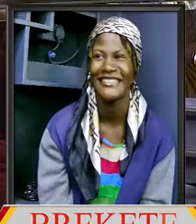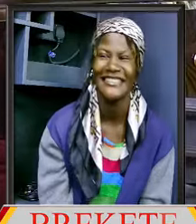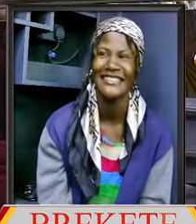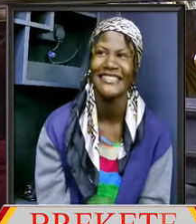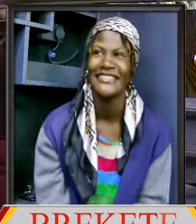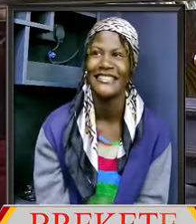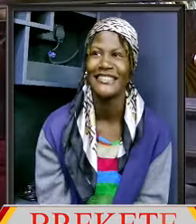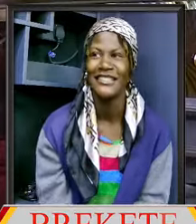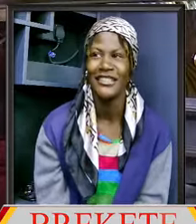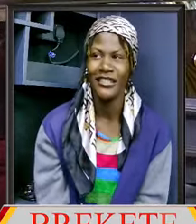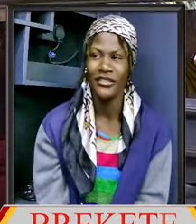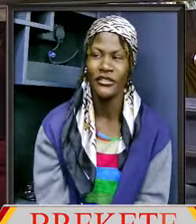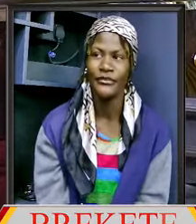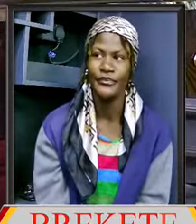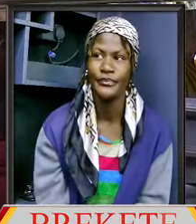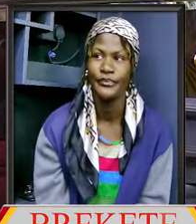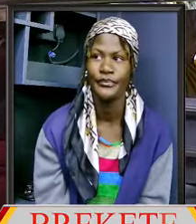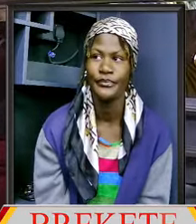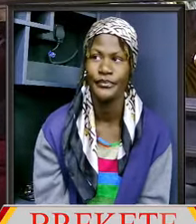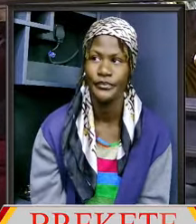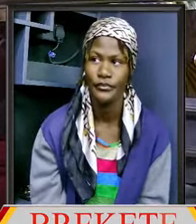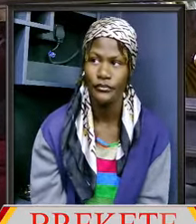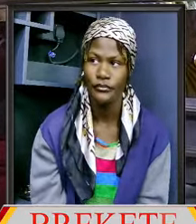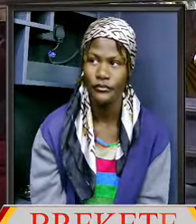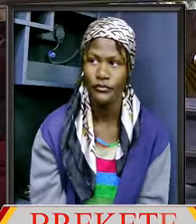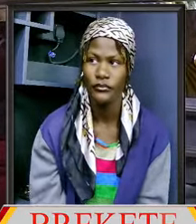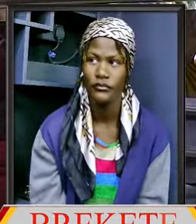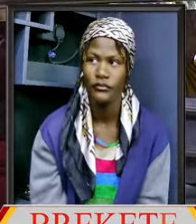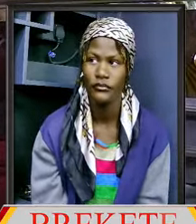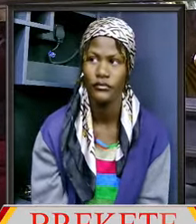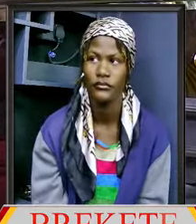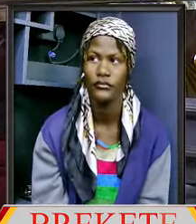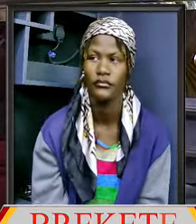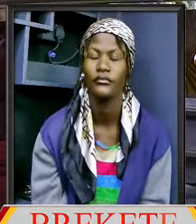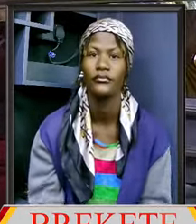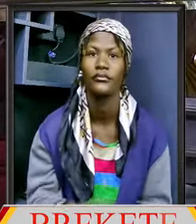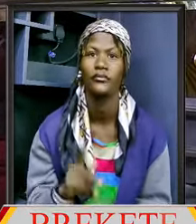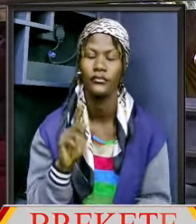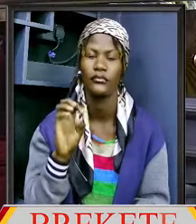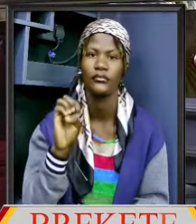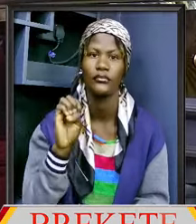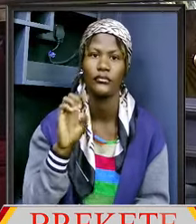Oh, lo. So Kelechi, you go look for